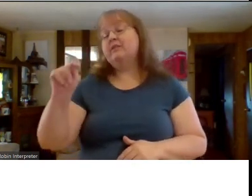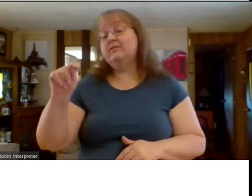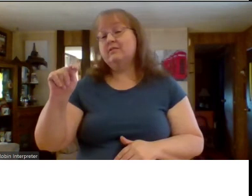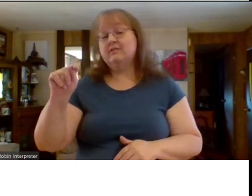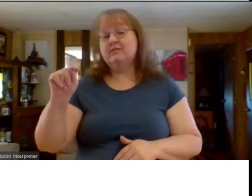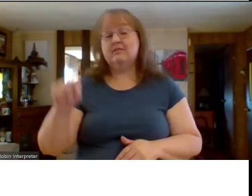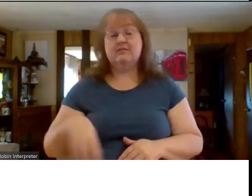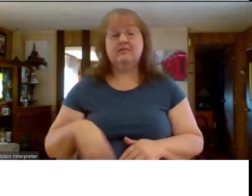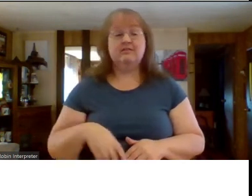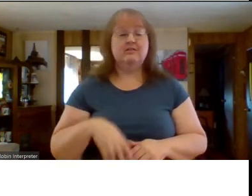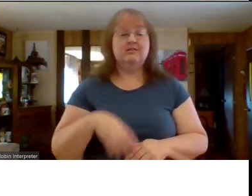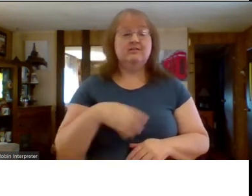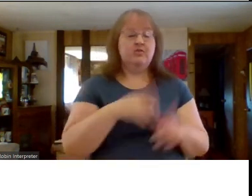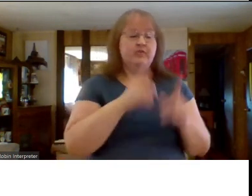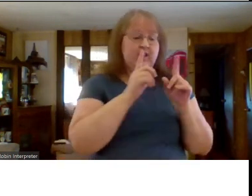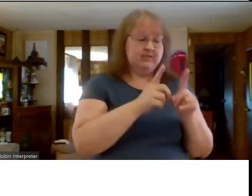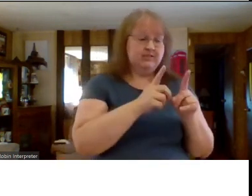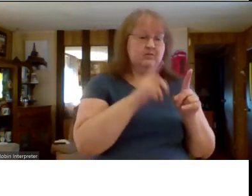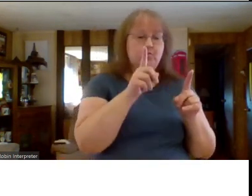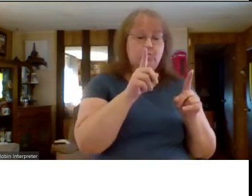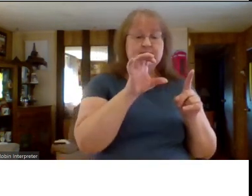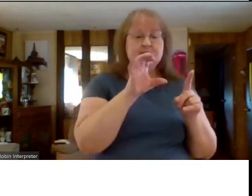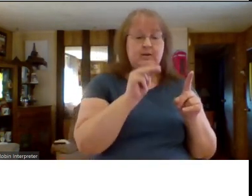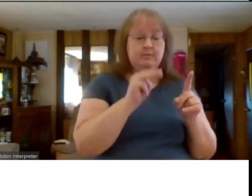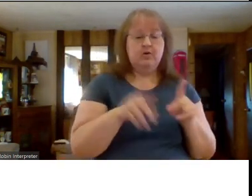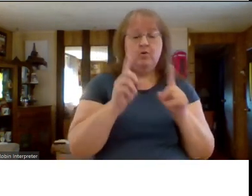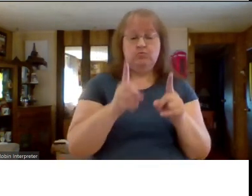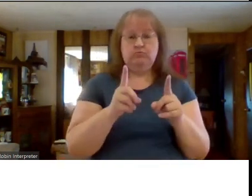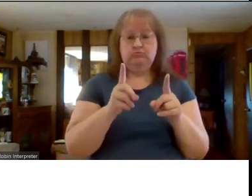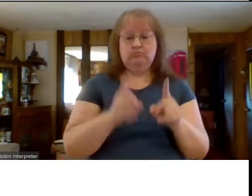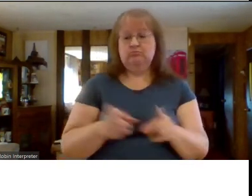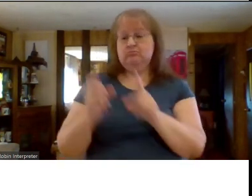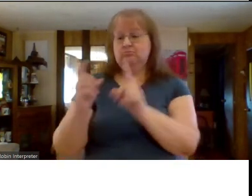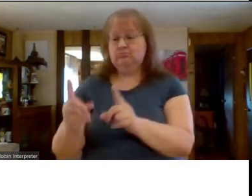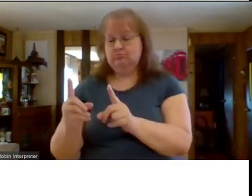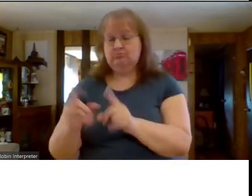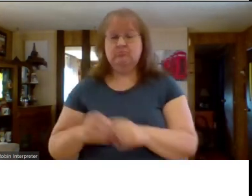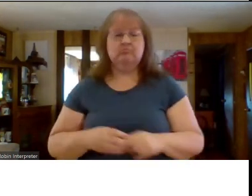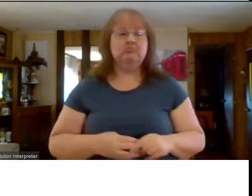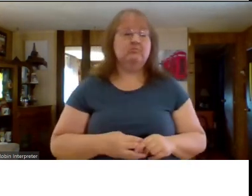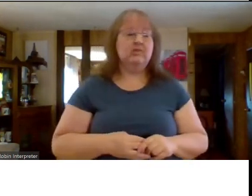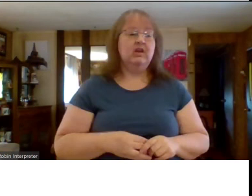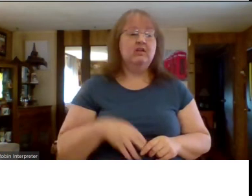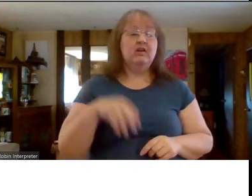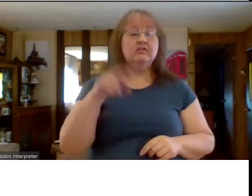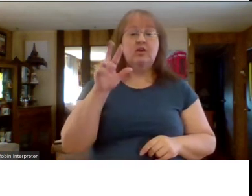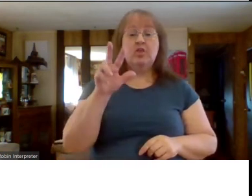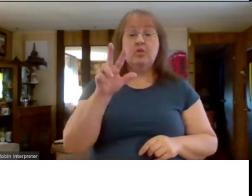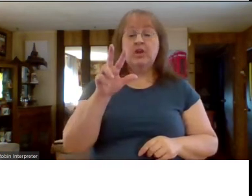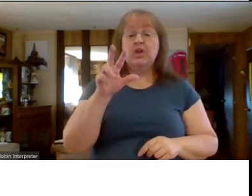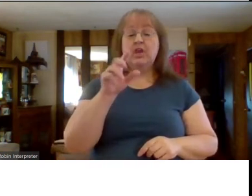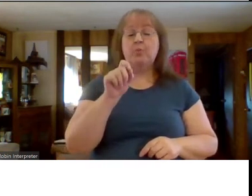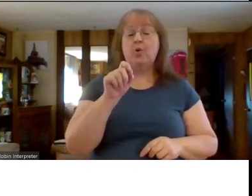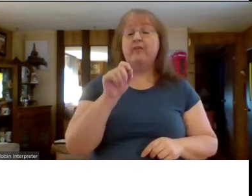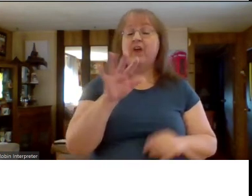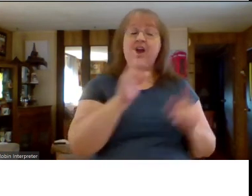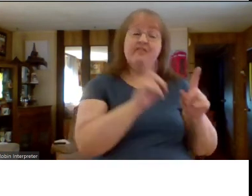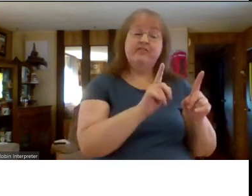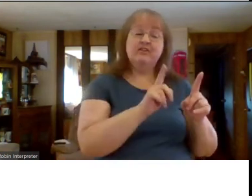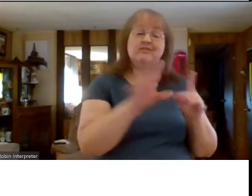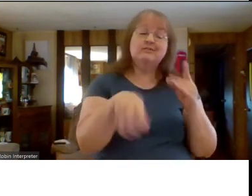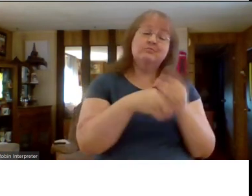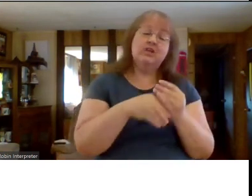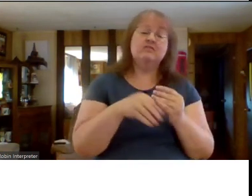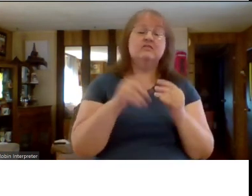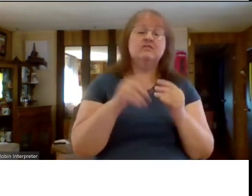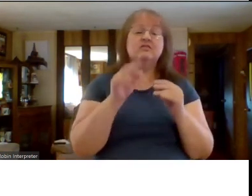equals 3.5 feet because that's 1 centimeter, 1 centimeter, 1 centimeter. So